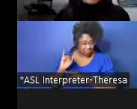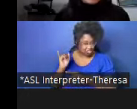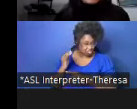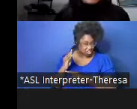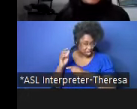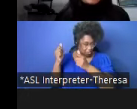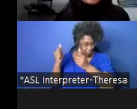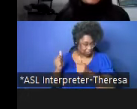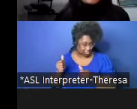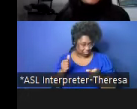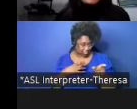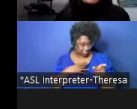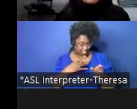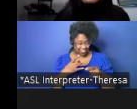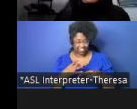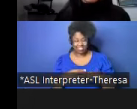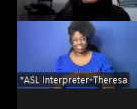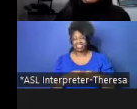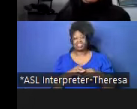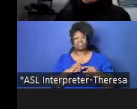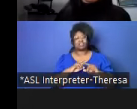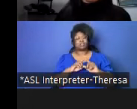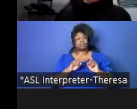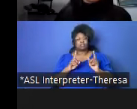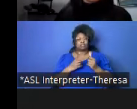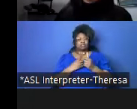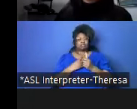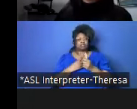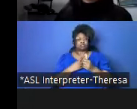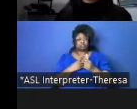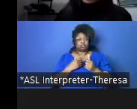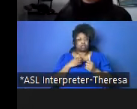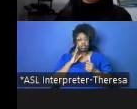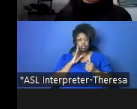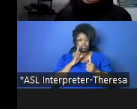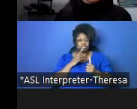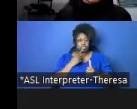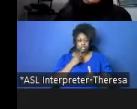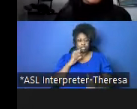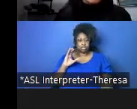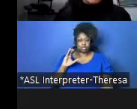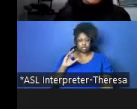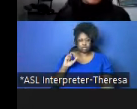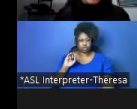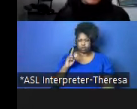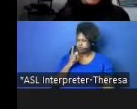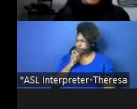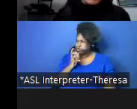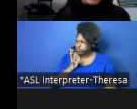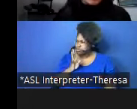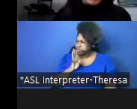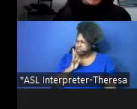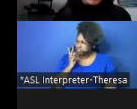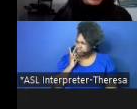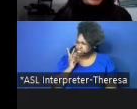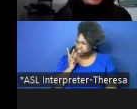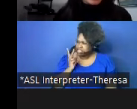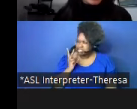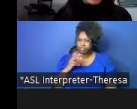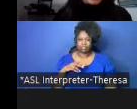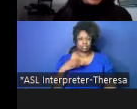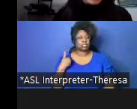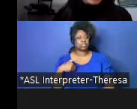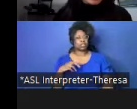interested. But to begin with, I will say Who's that talking? I don't see anybody. Oh, this is Russ